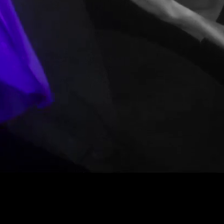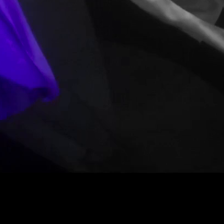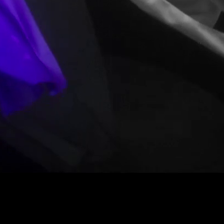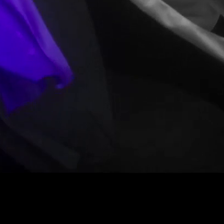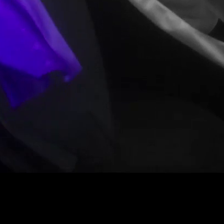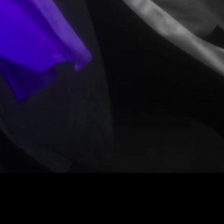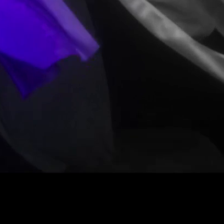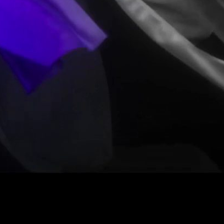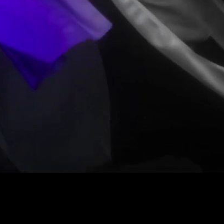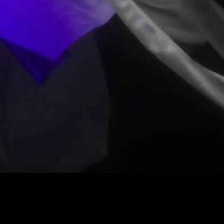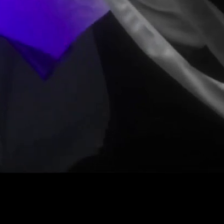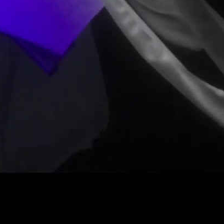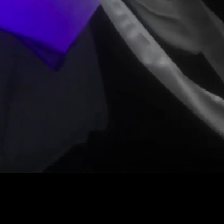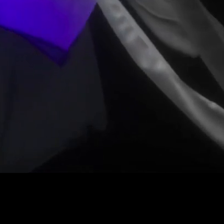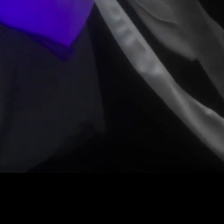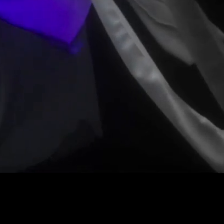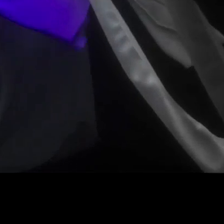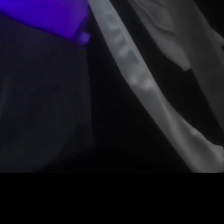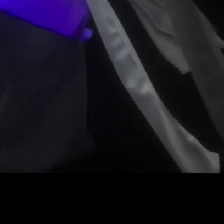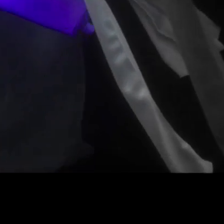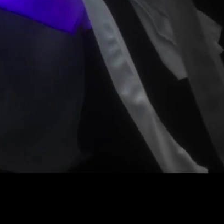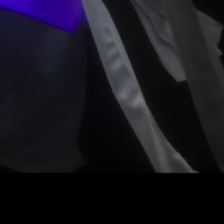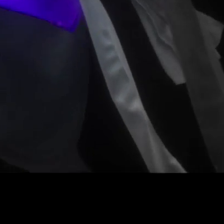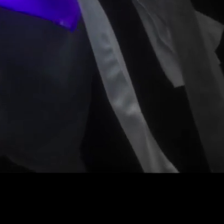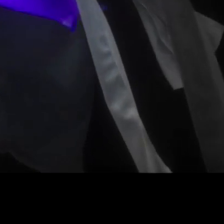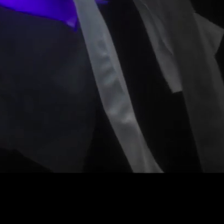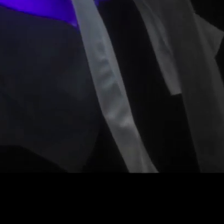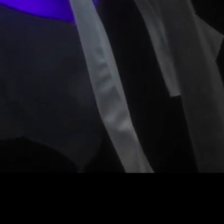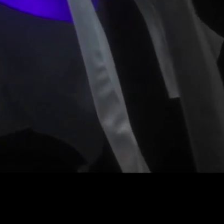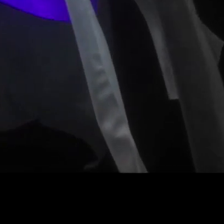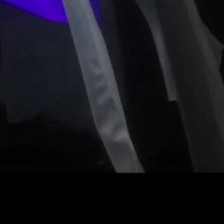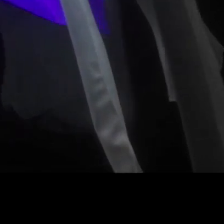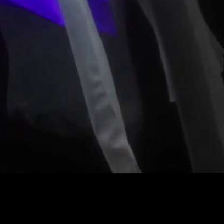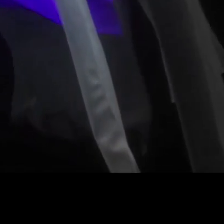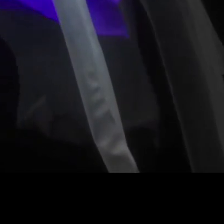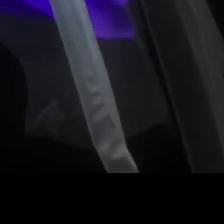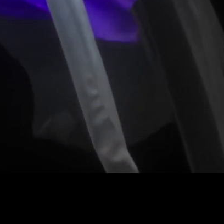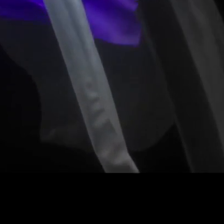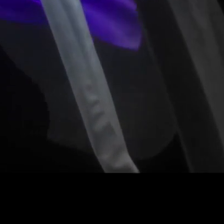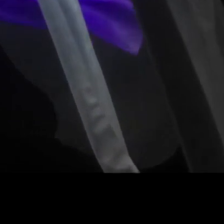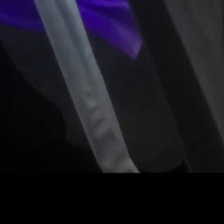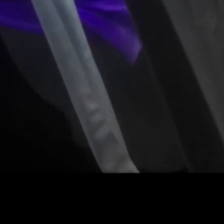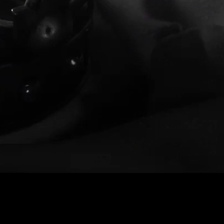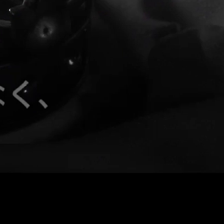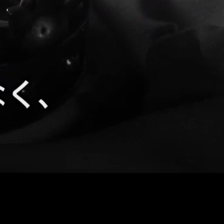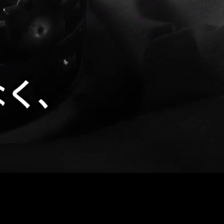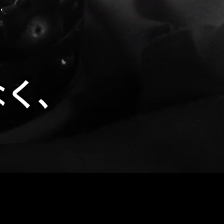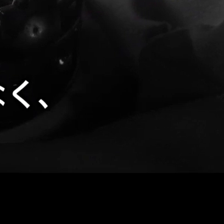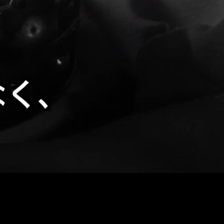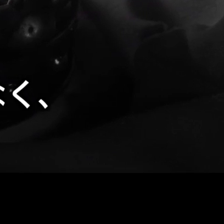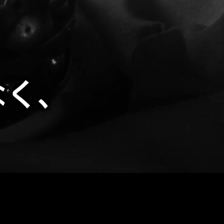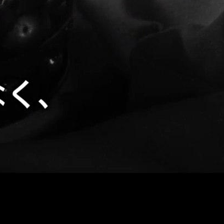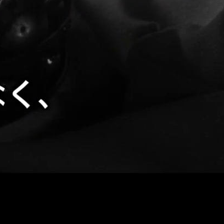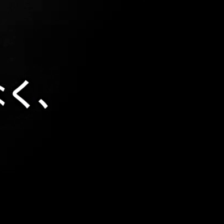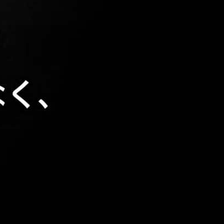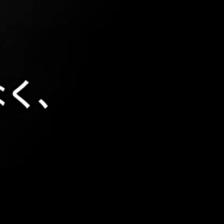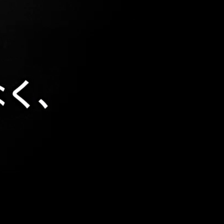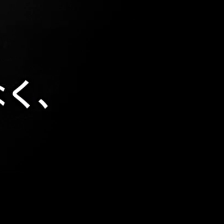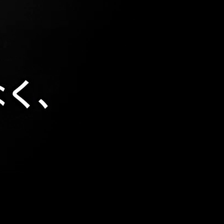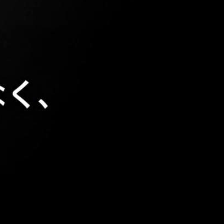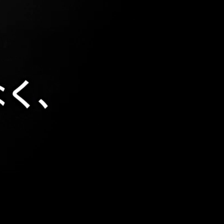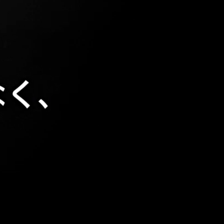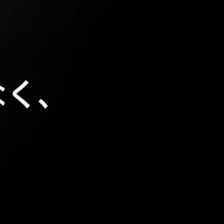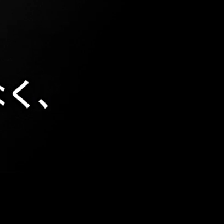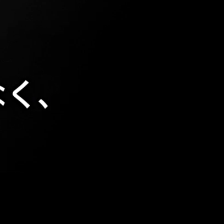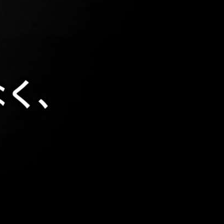Jesus is that king, the king of glory, son of the living God. Not just another king, not